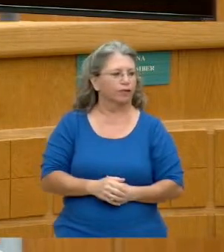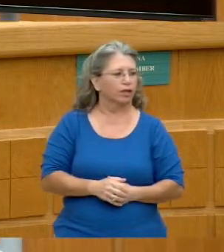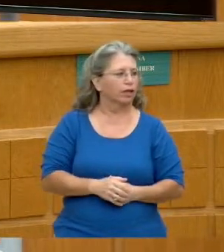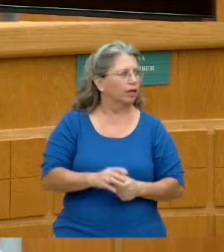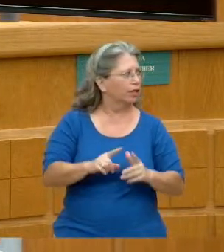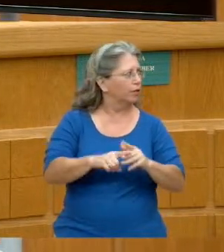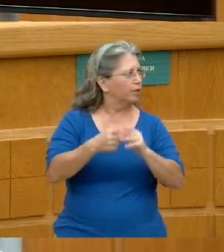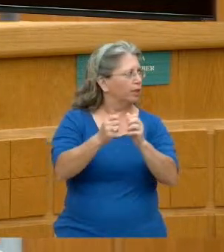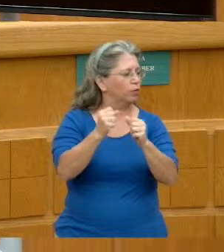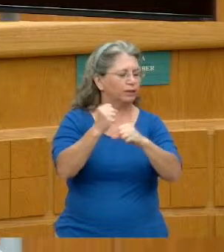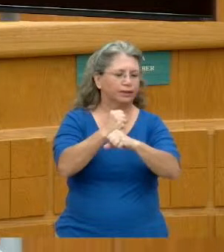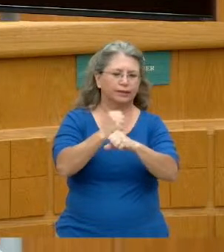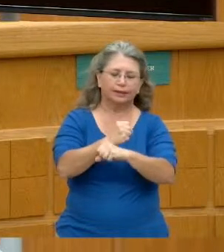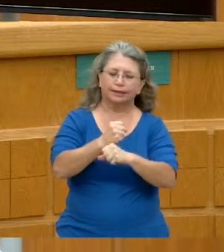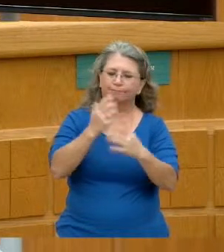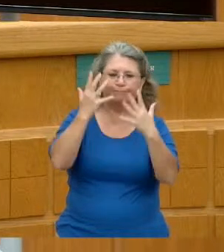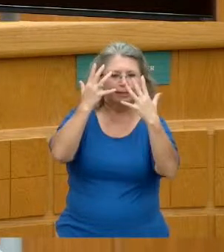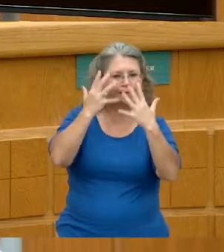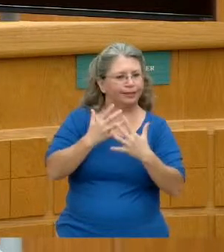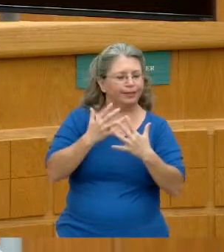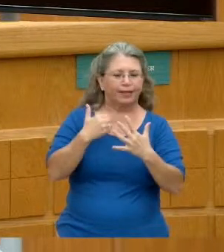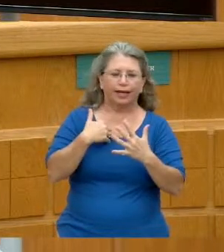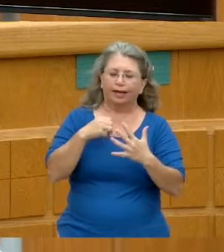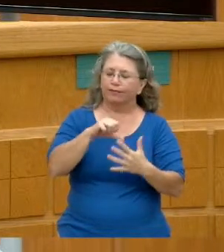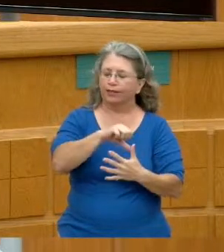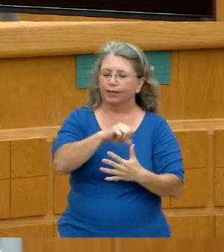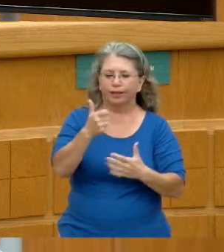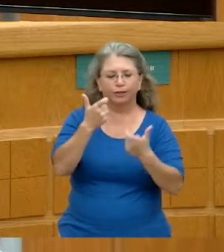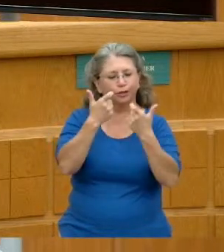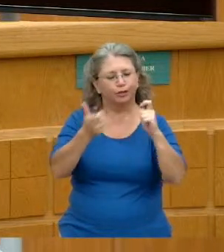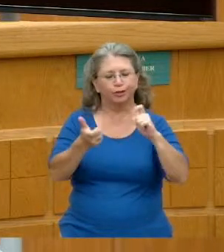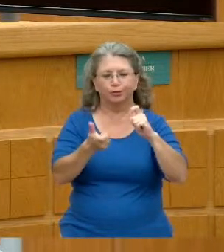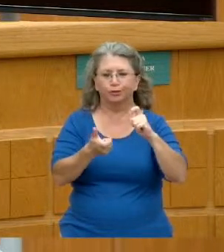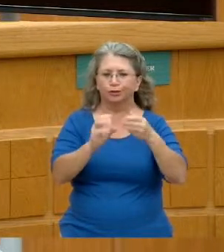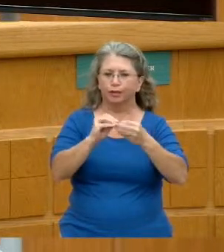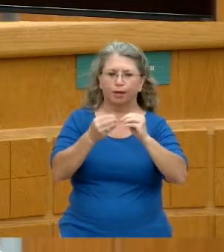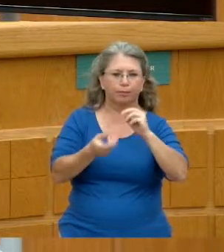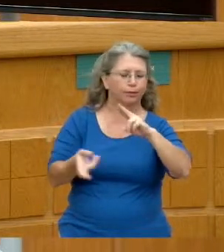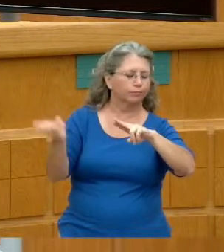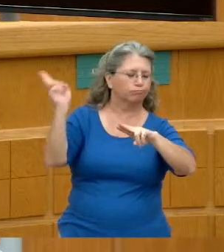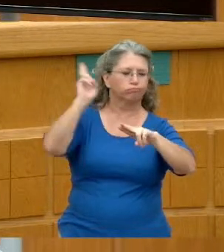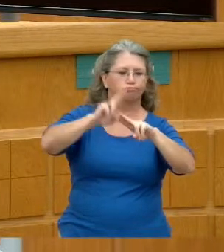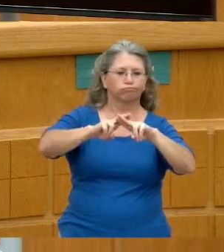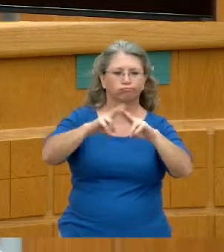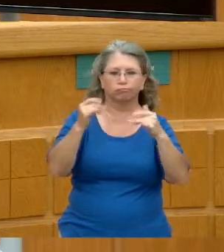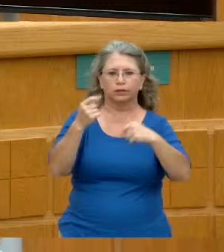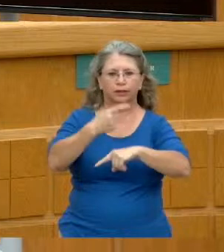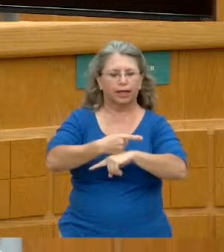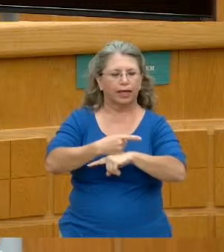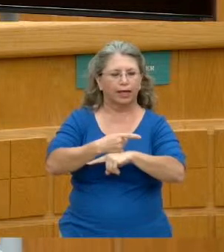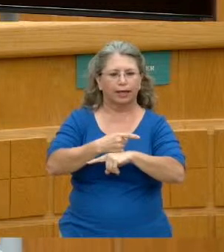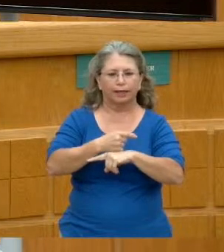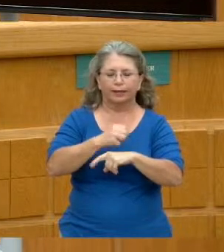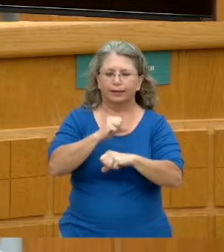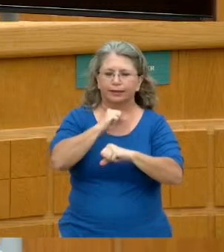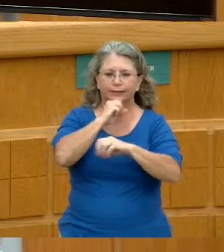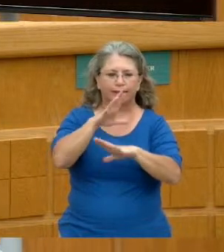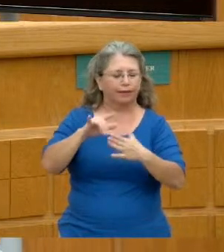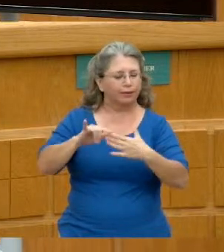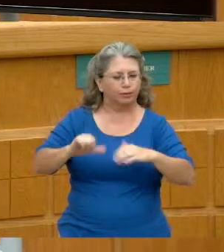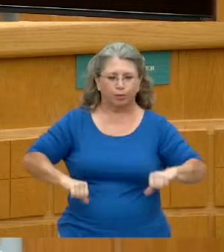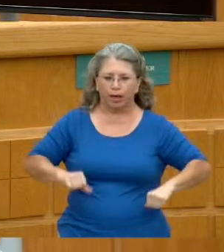statistics. Unfortunately, we have another record-setting number for today, which is nothing to brag about. This is a real